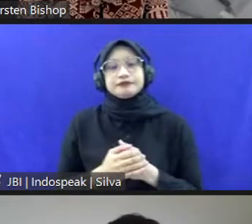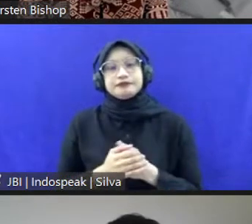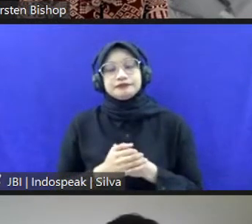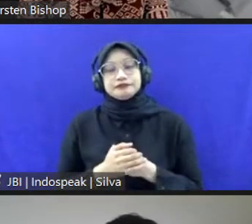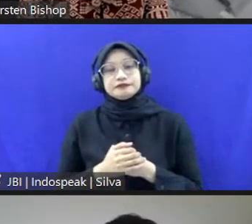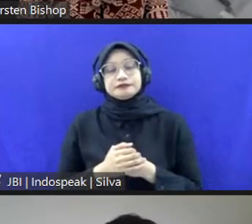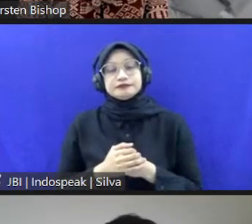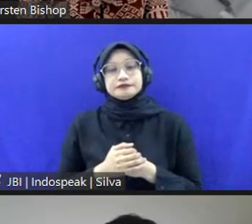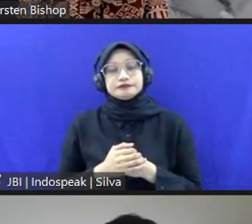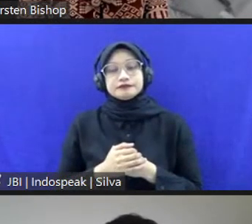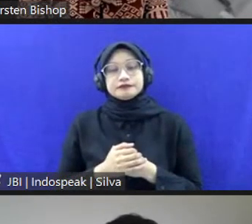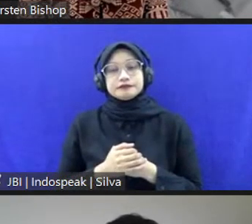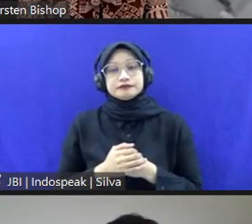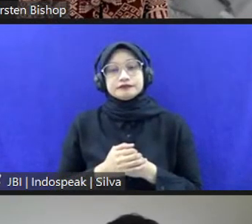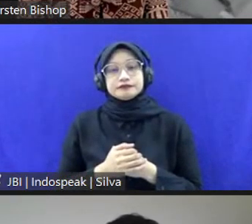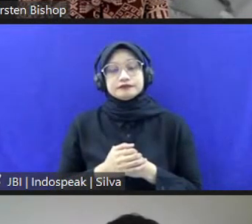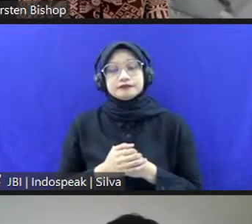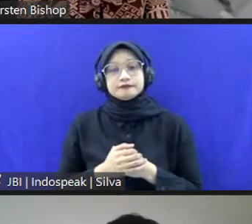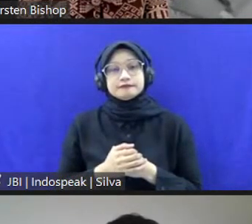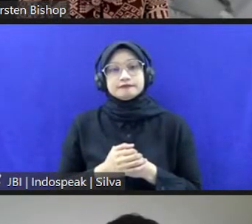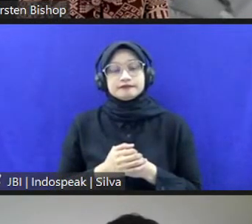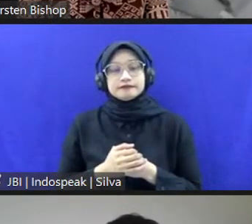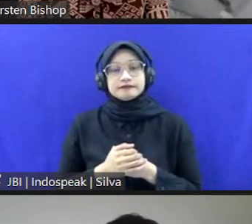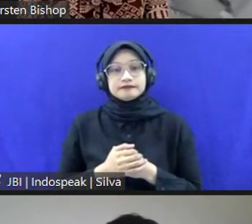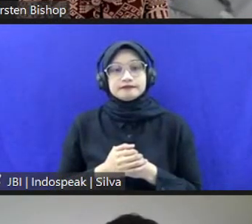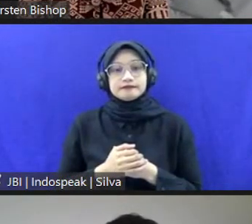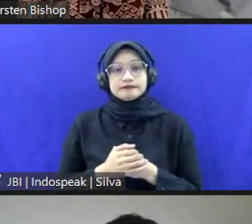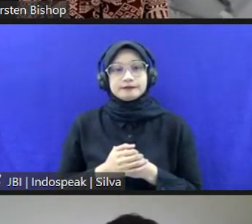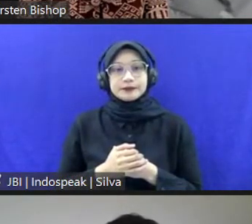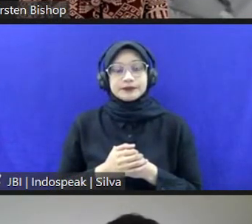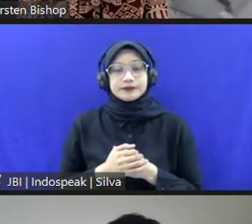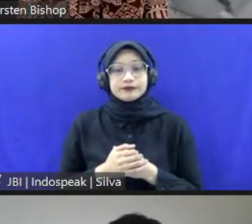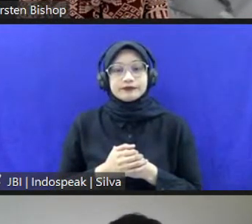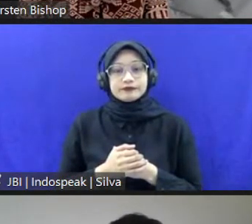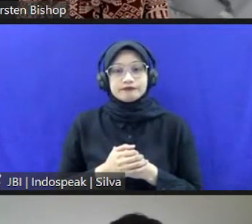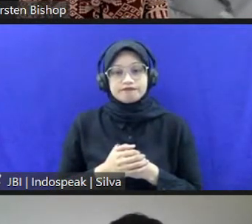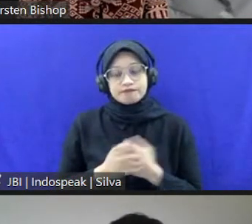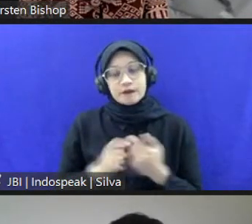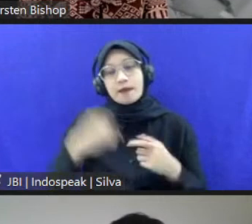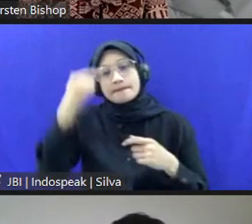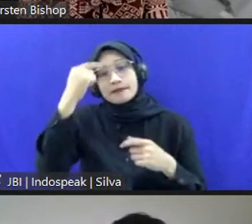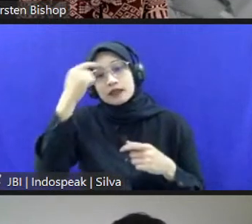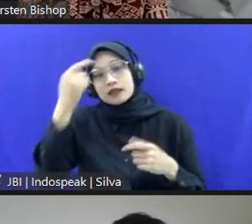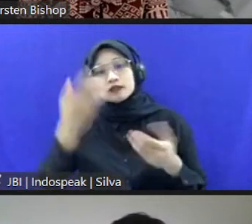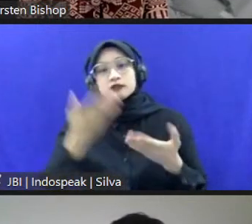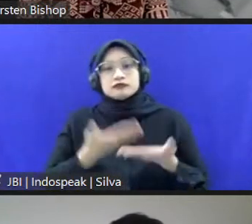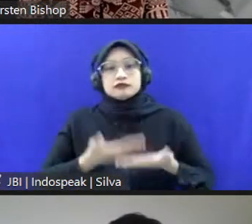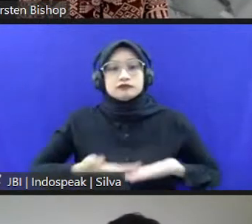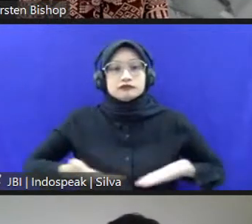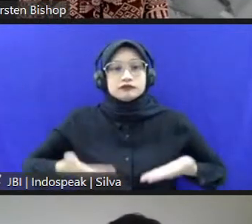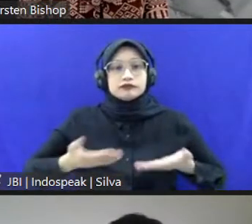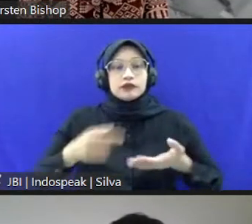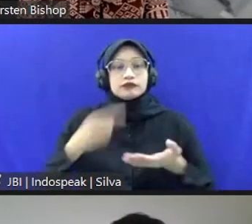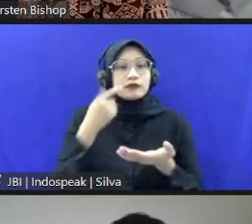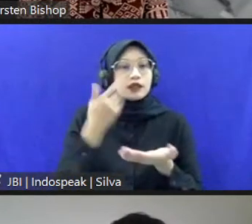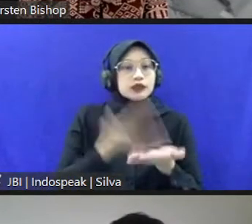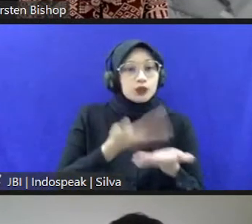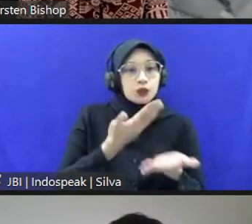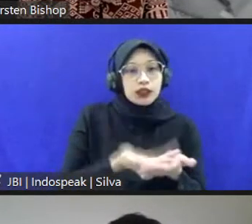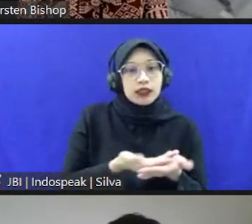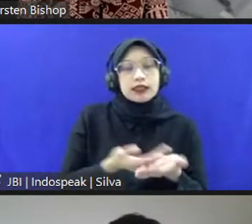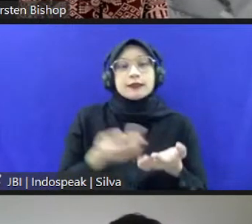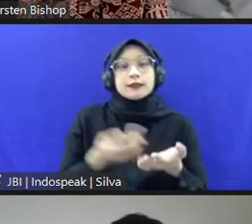areas. And I think with the current evidence that with the ability to reduce